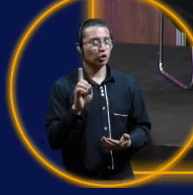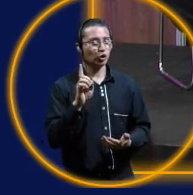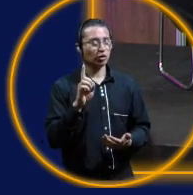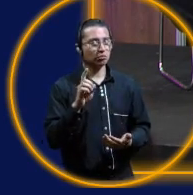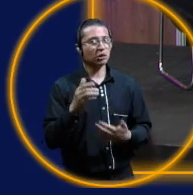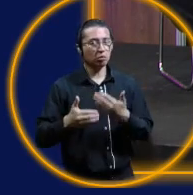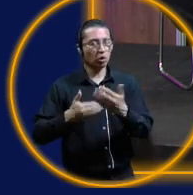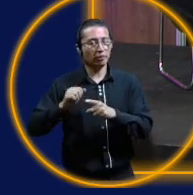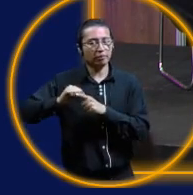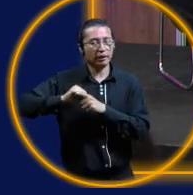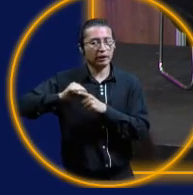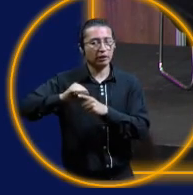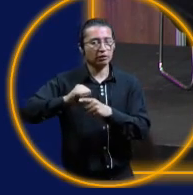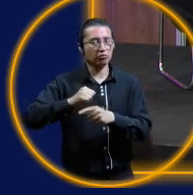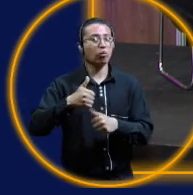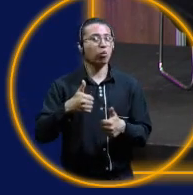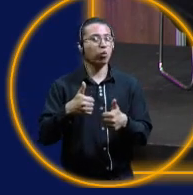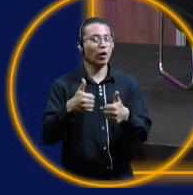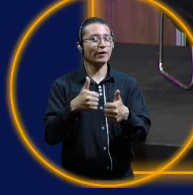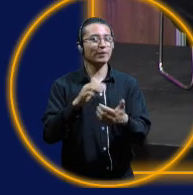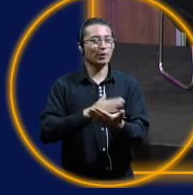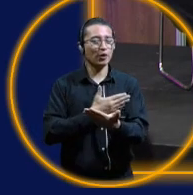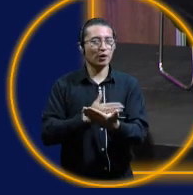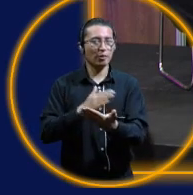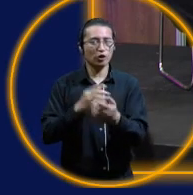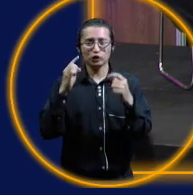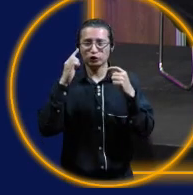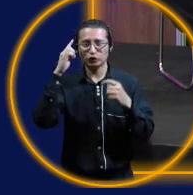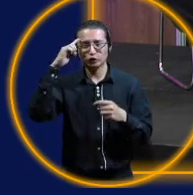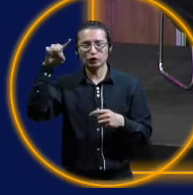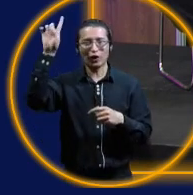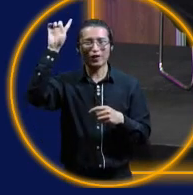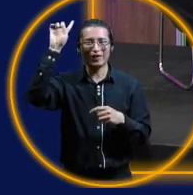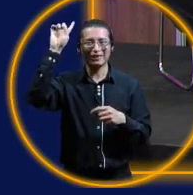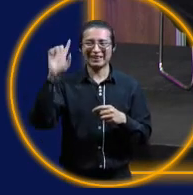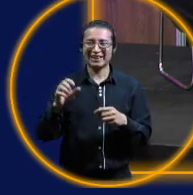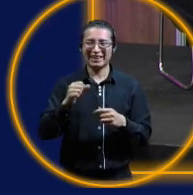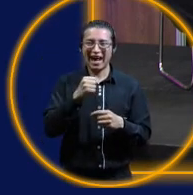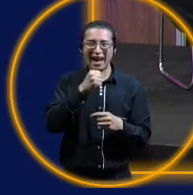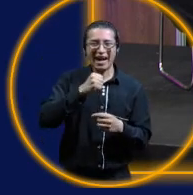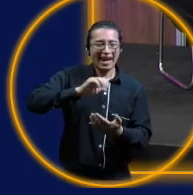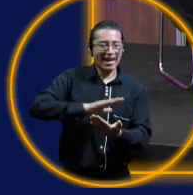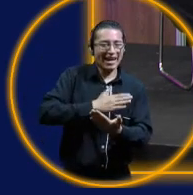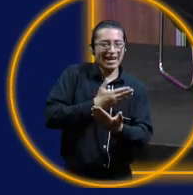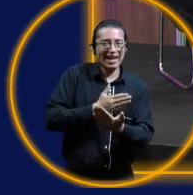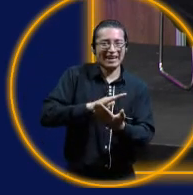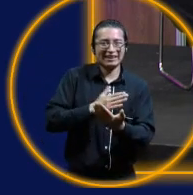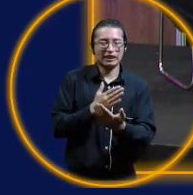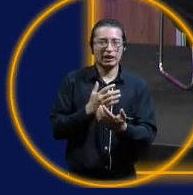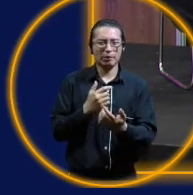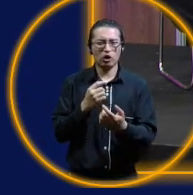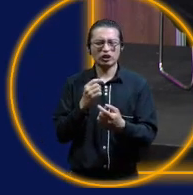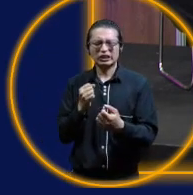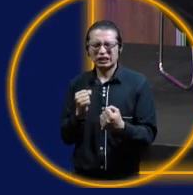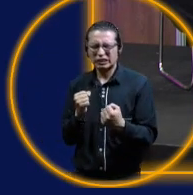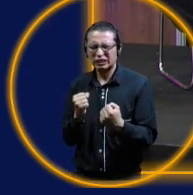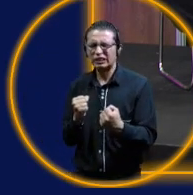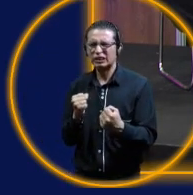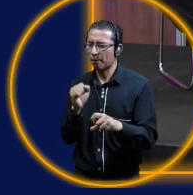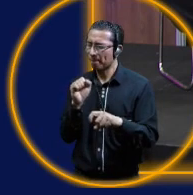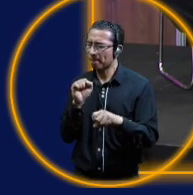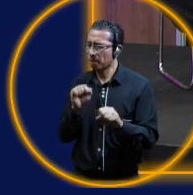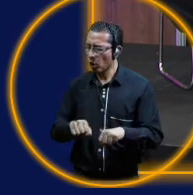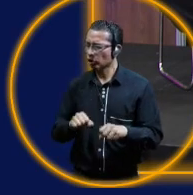things from nothing, you really realize that like the more you're saying yes, go, go, go, the